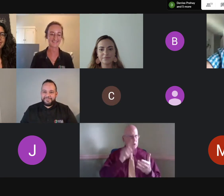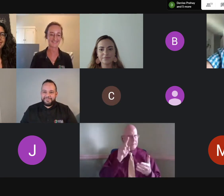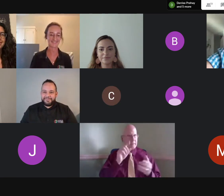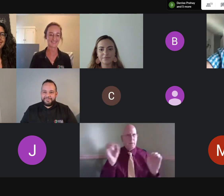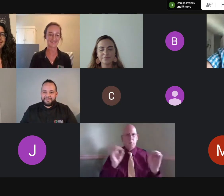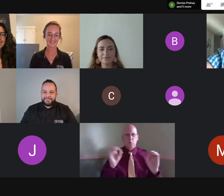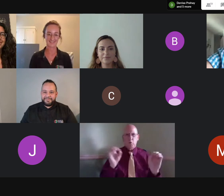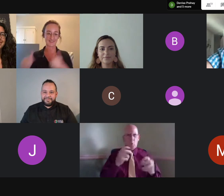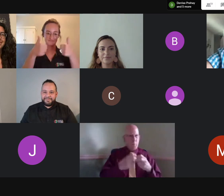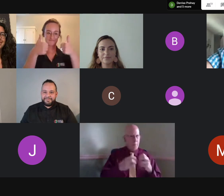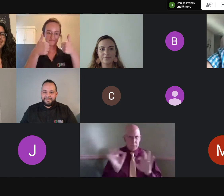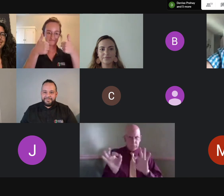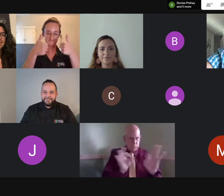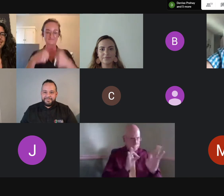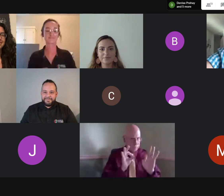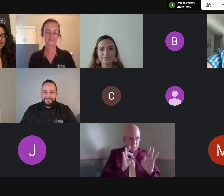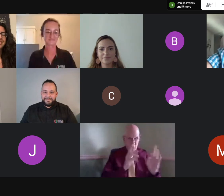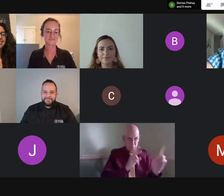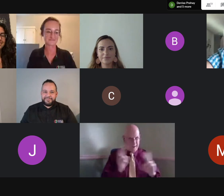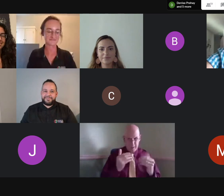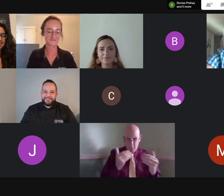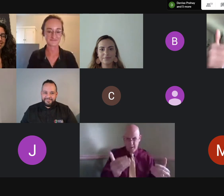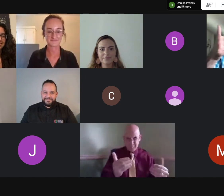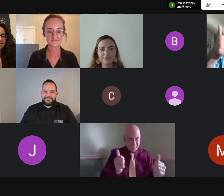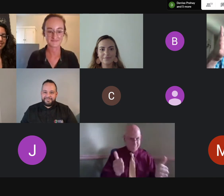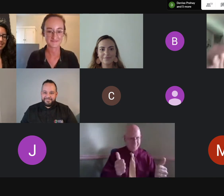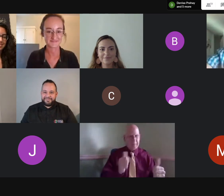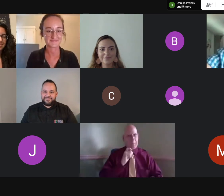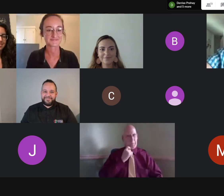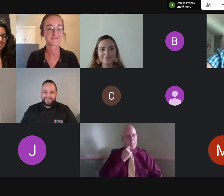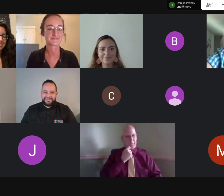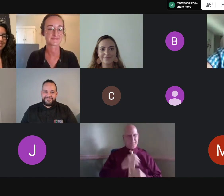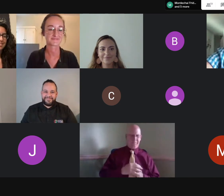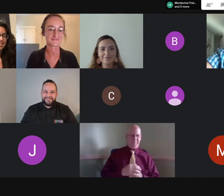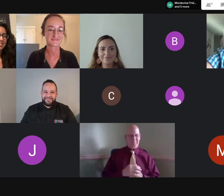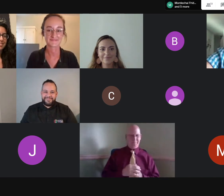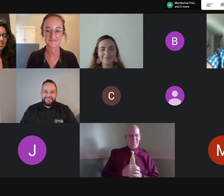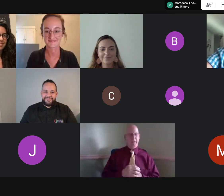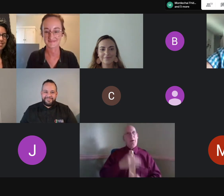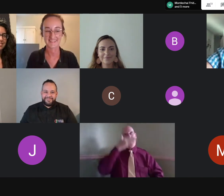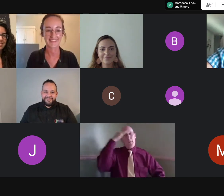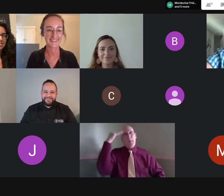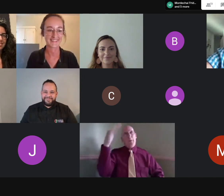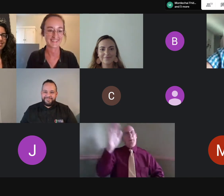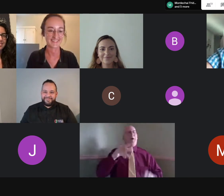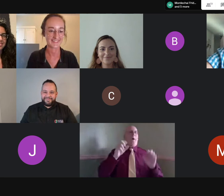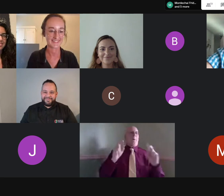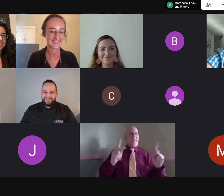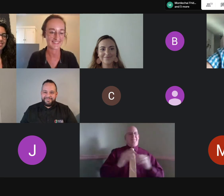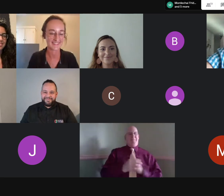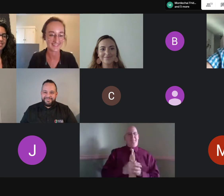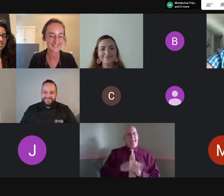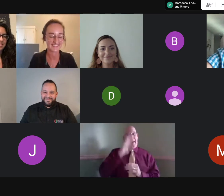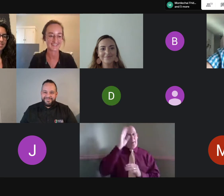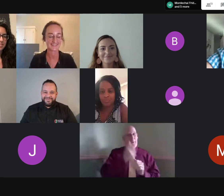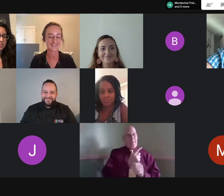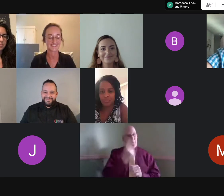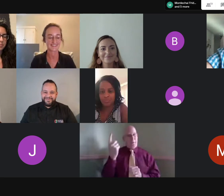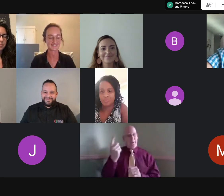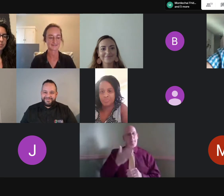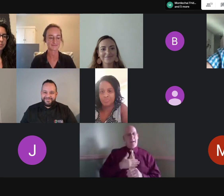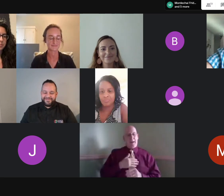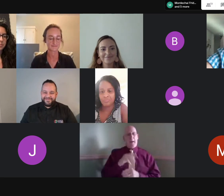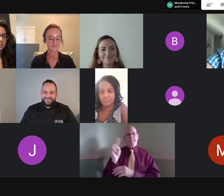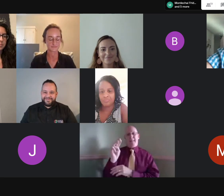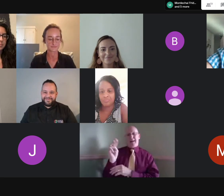hearing things. So we're good. Ready? Okay, cool. Woo. Okay, so hi everyone. My name is